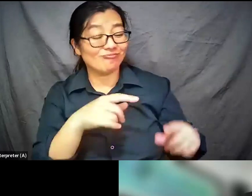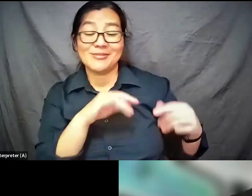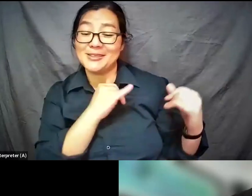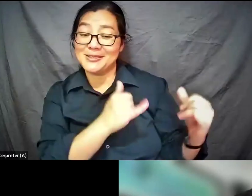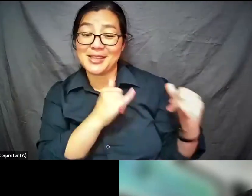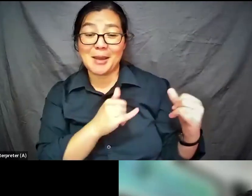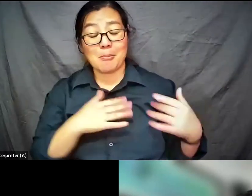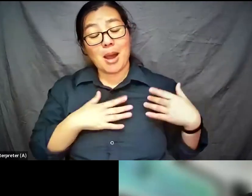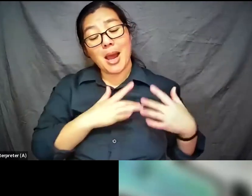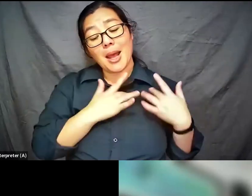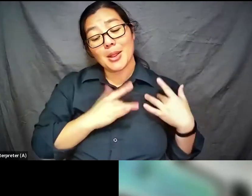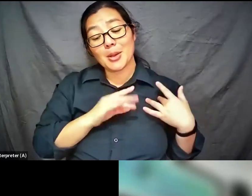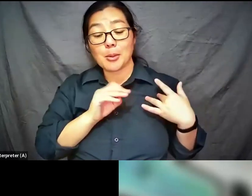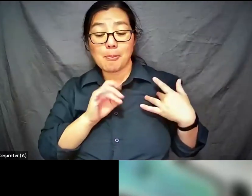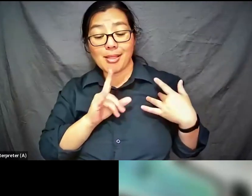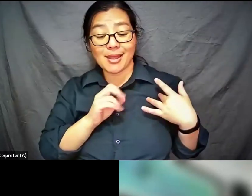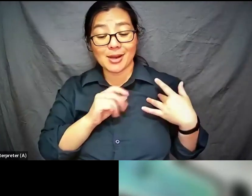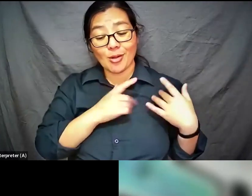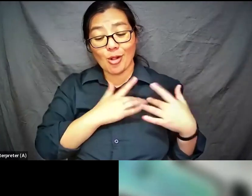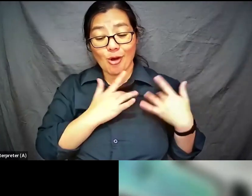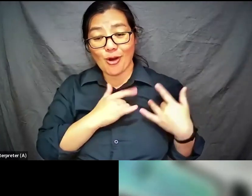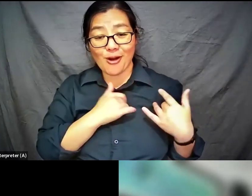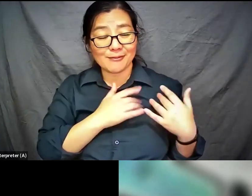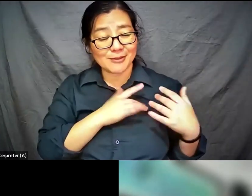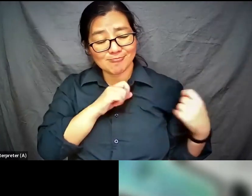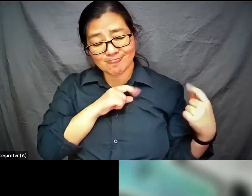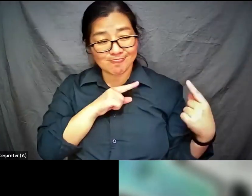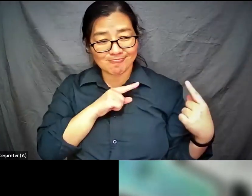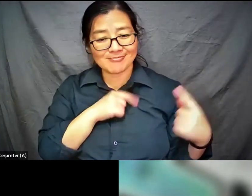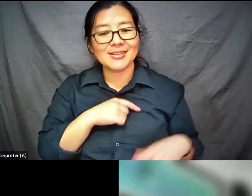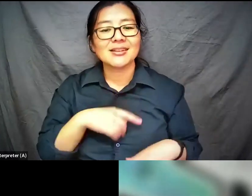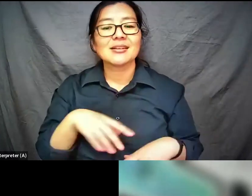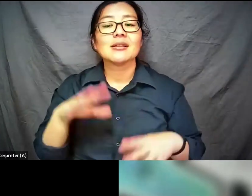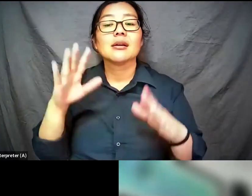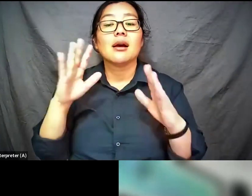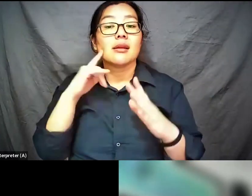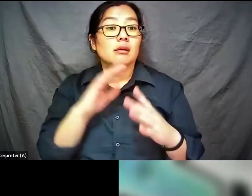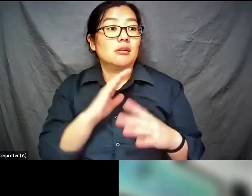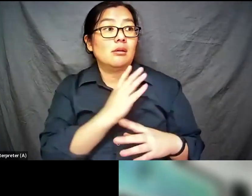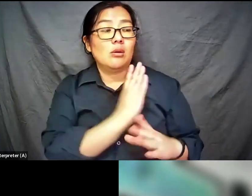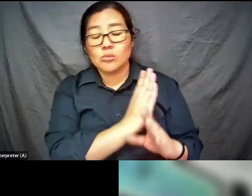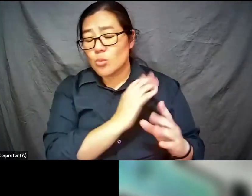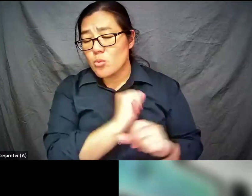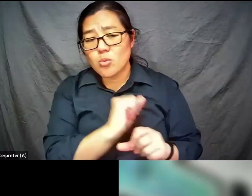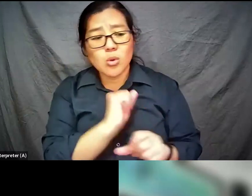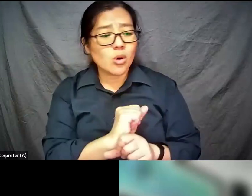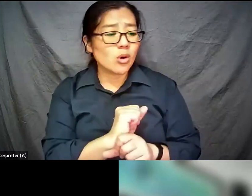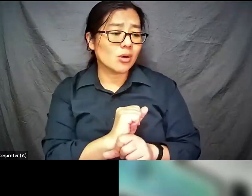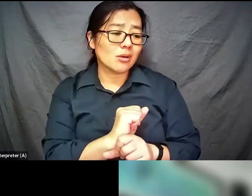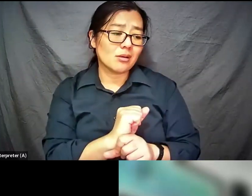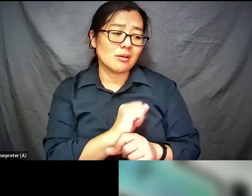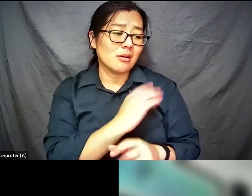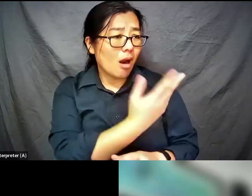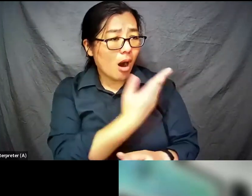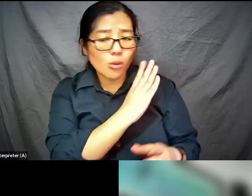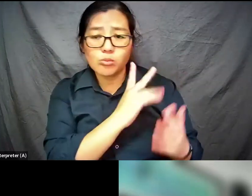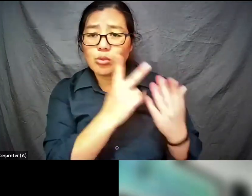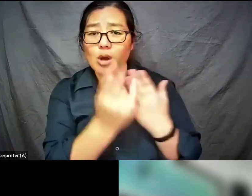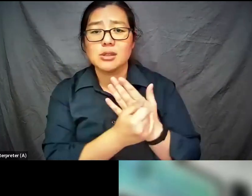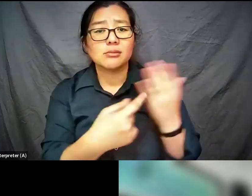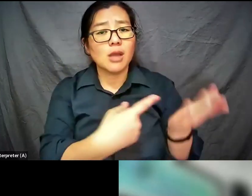good way, because I recognized the weight of that responsibility, and it's not something that I take lightly, as